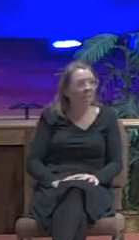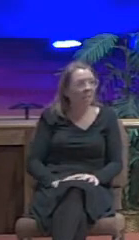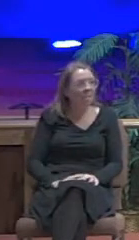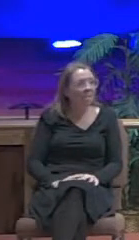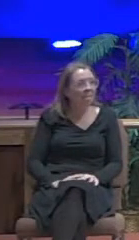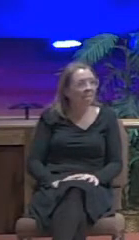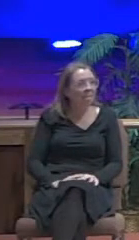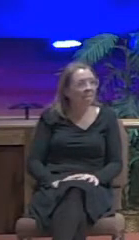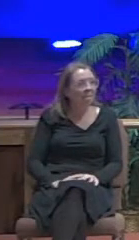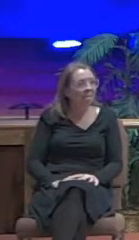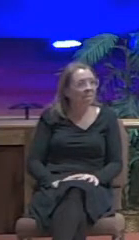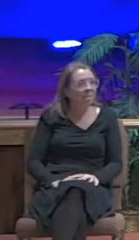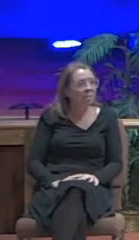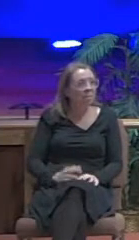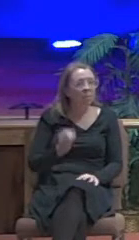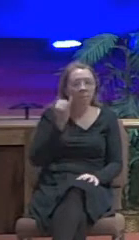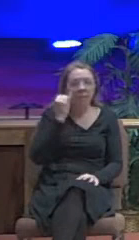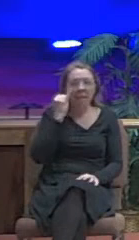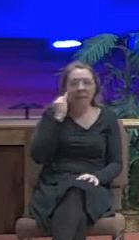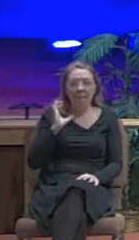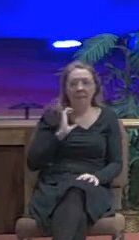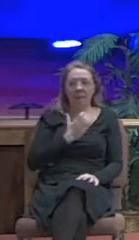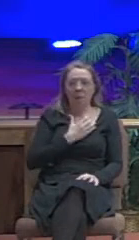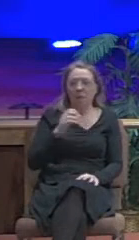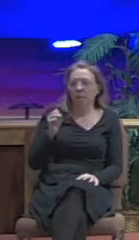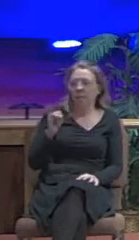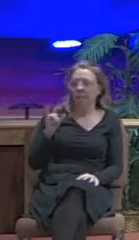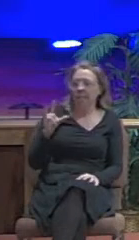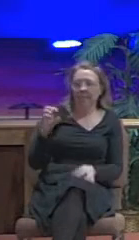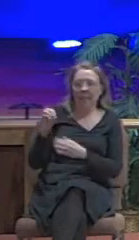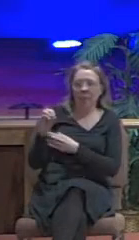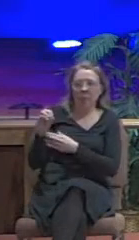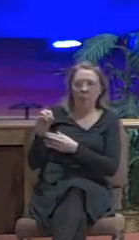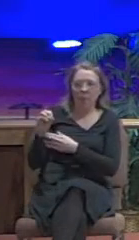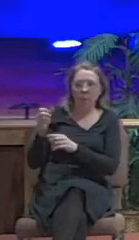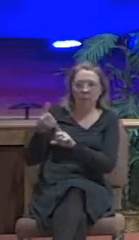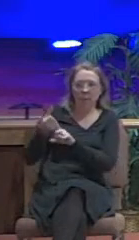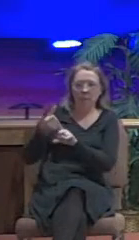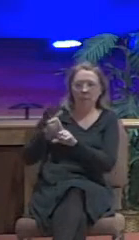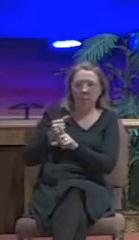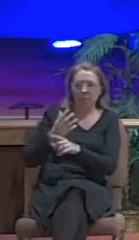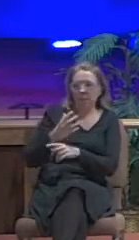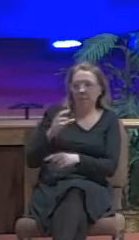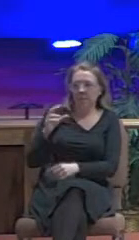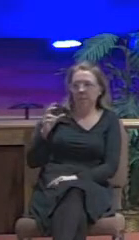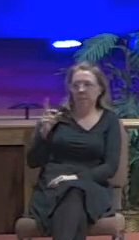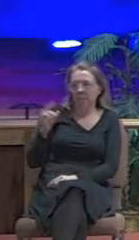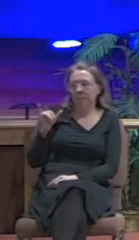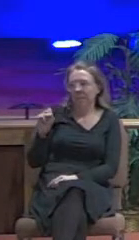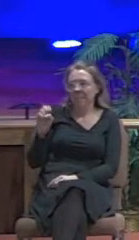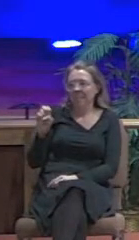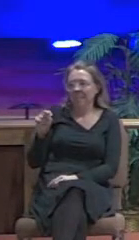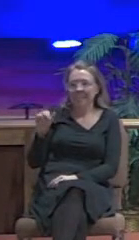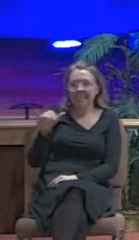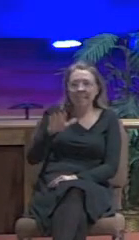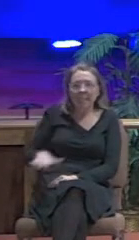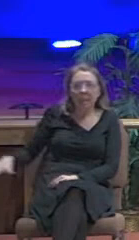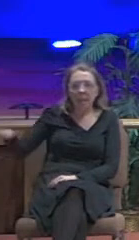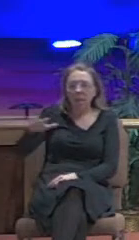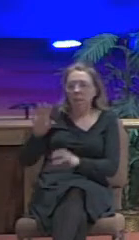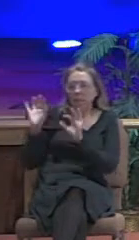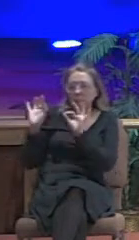is Disneyland, I don't care what's out of Disneyland. You know what I'm talking about? How we're